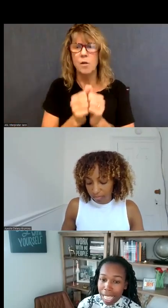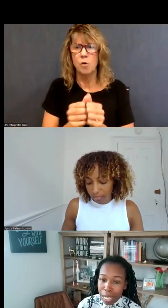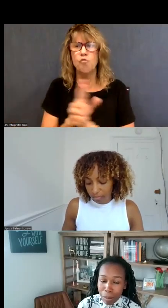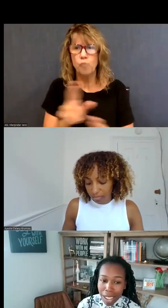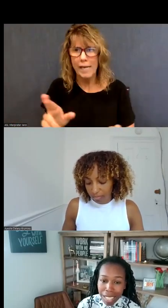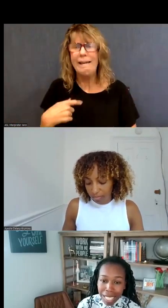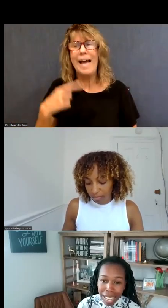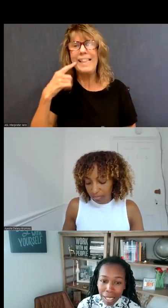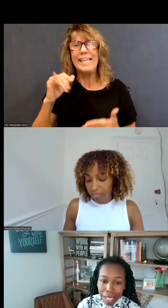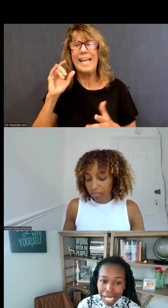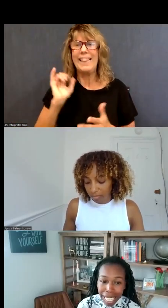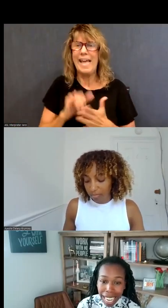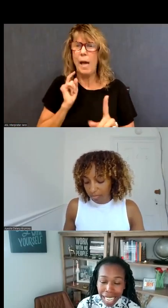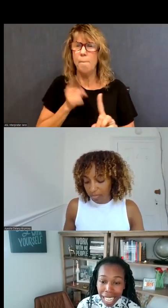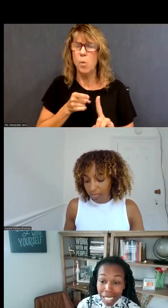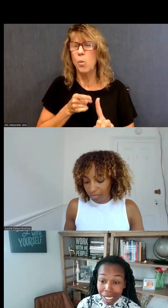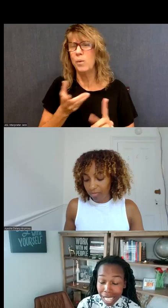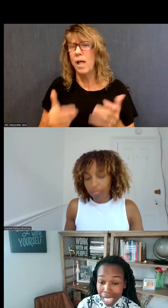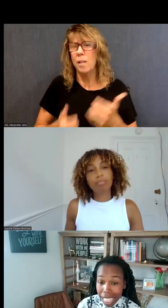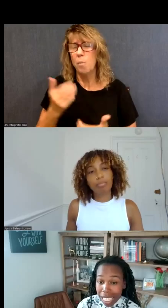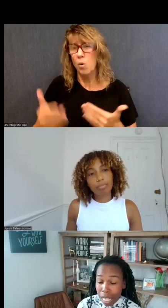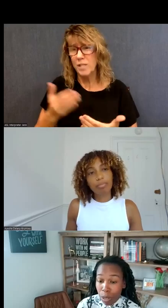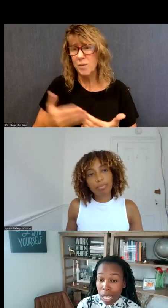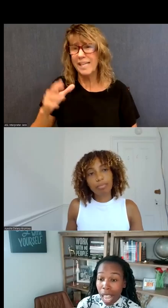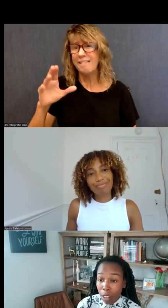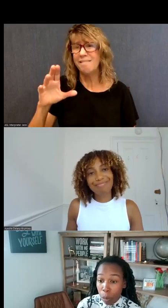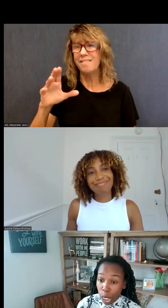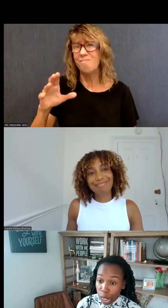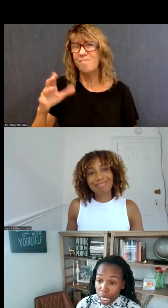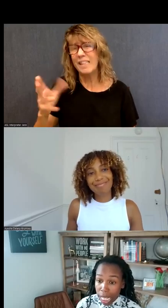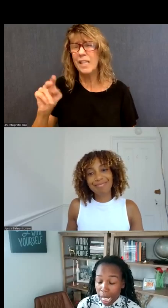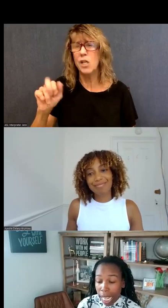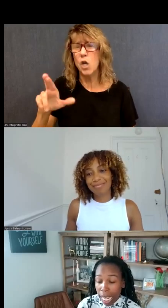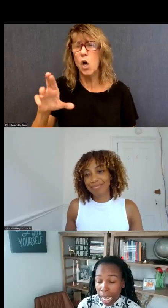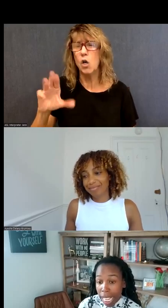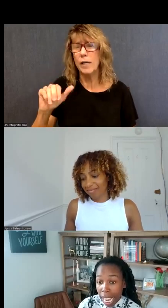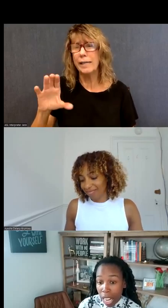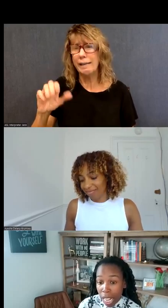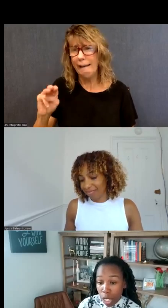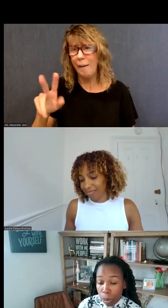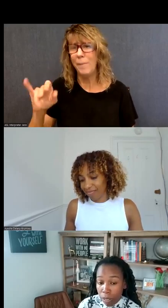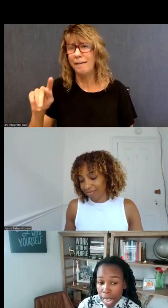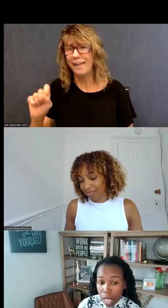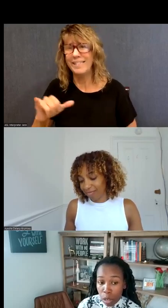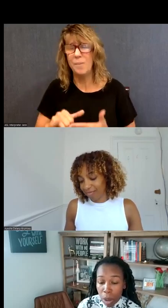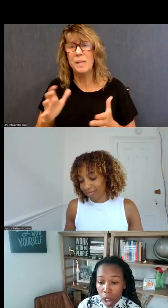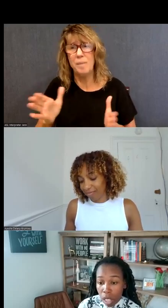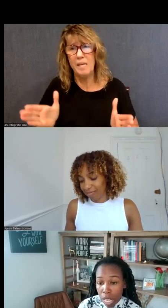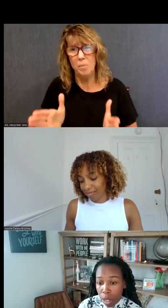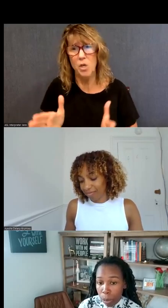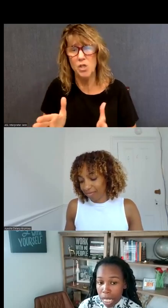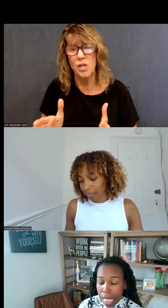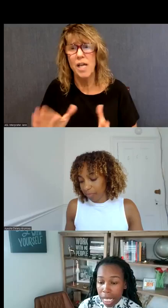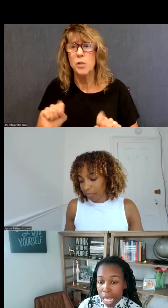the easiest was getting the Narcan kits, because there was a lot of push in the area to provide those. But